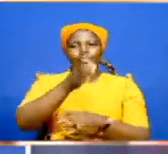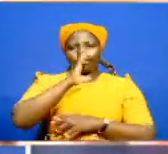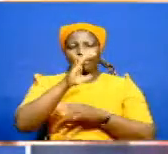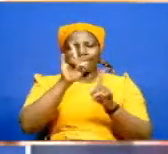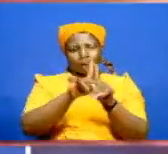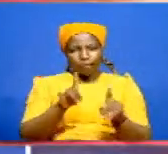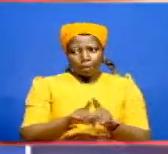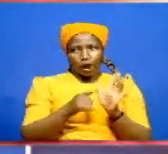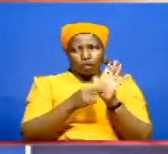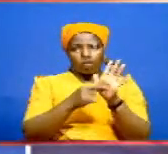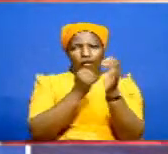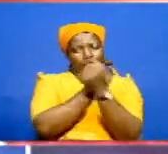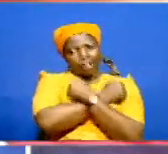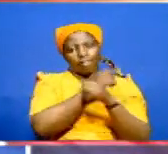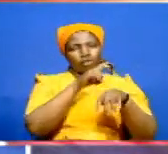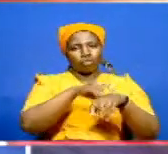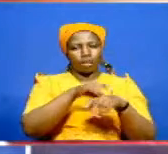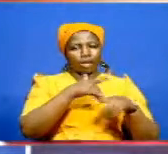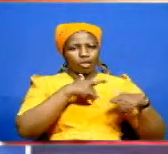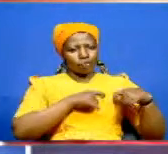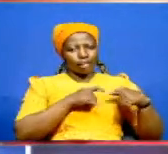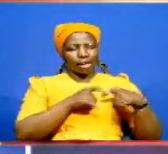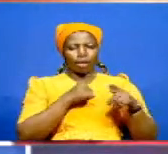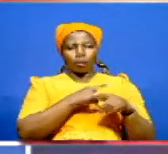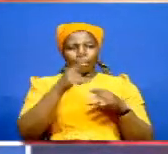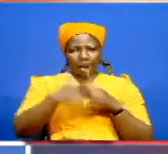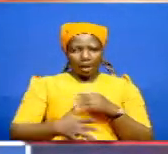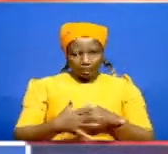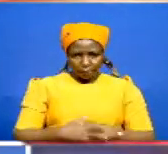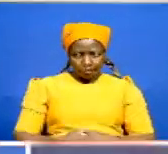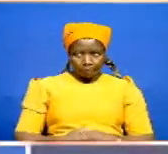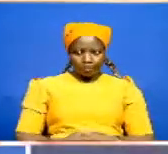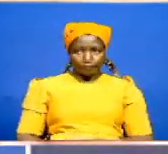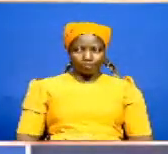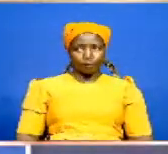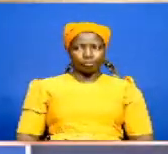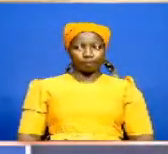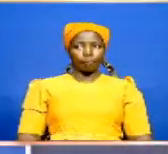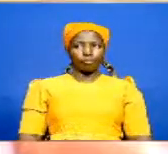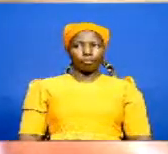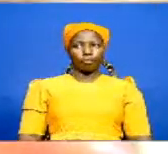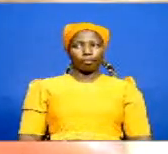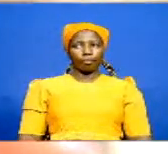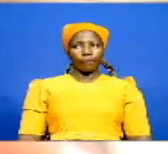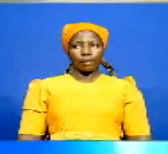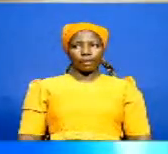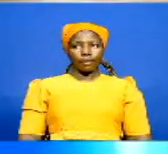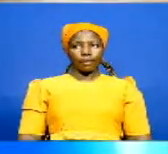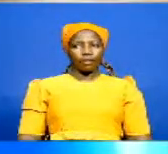during the Valentine's weekend. Yusuf Far, Channel One News.